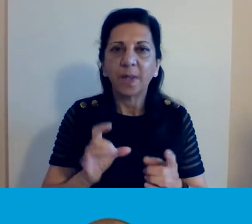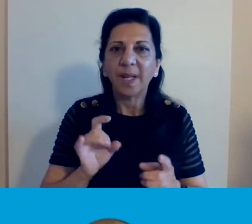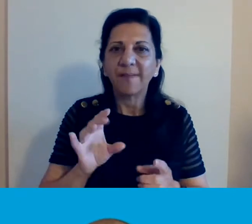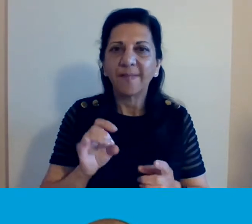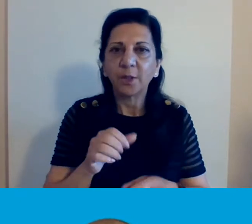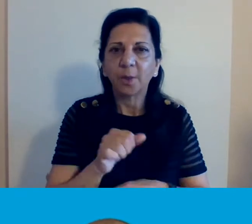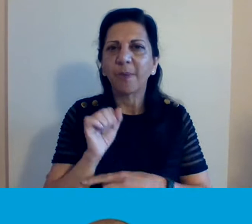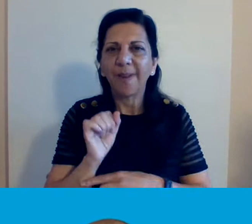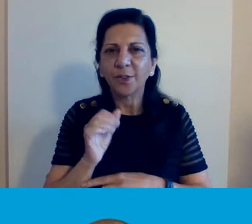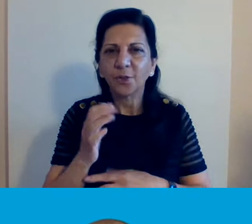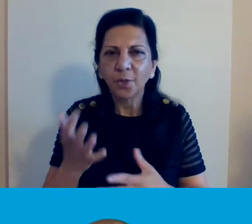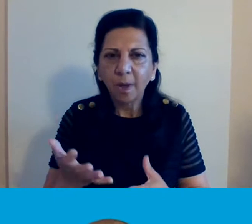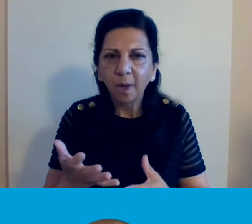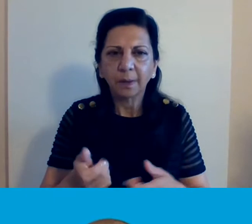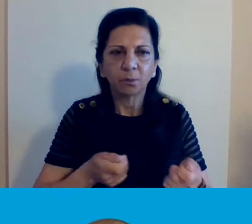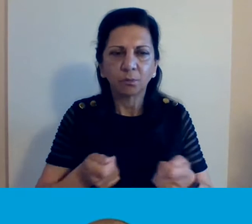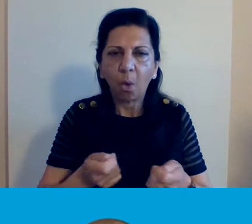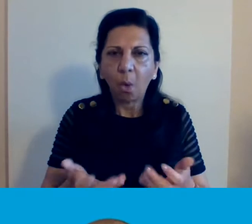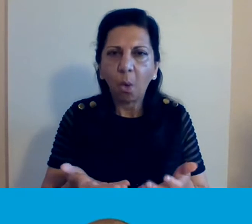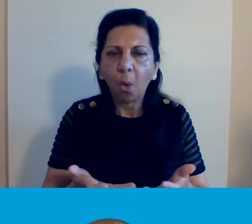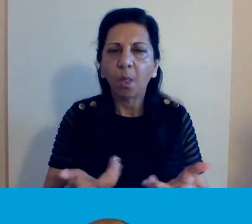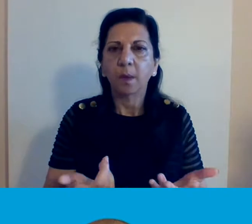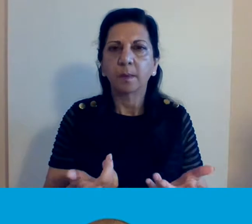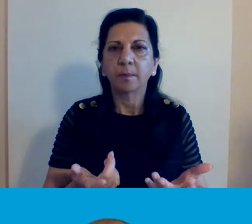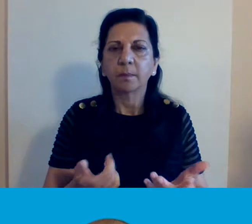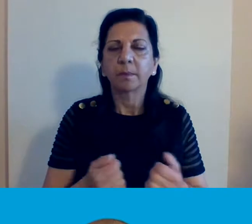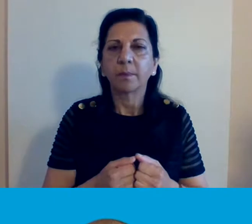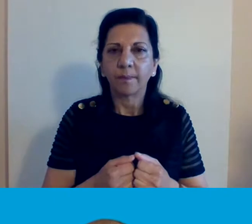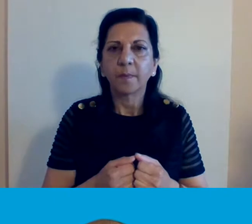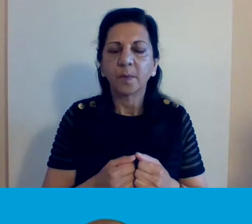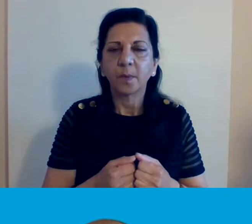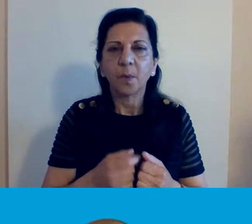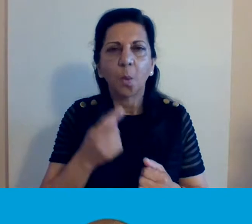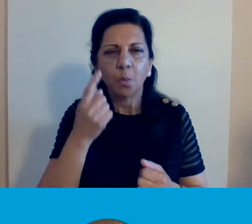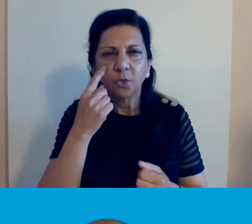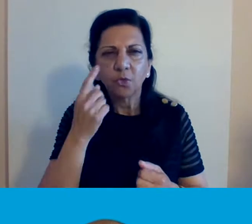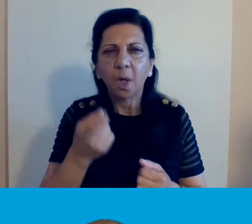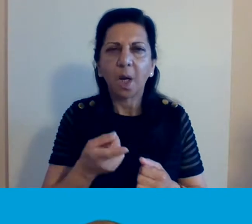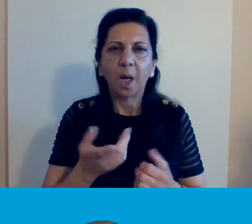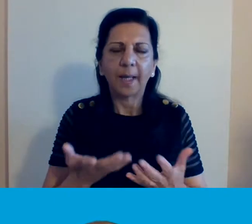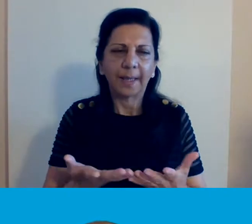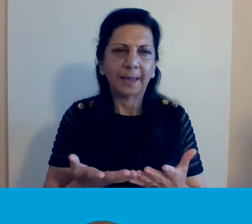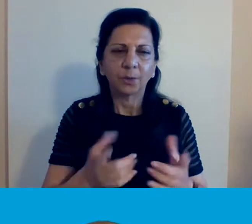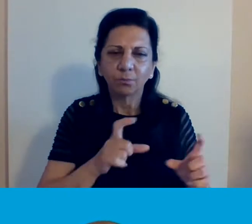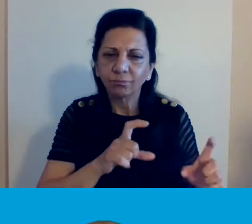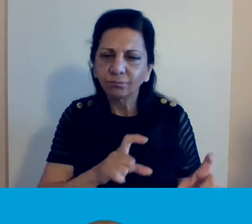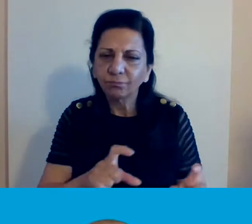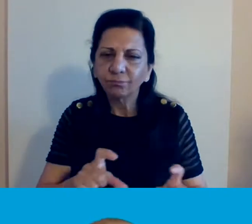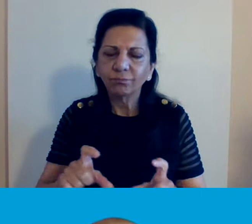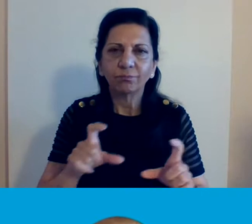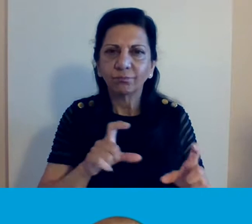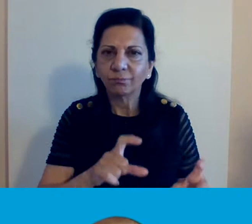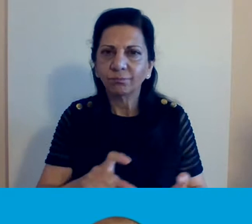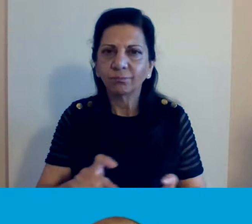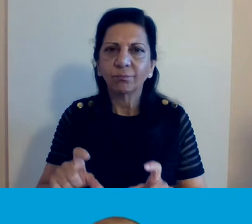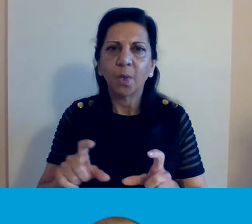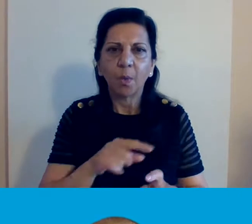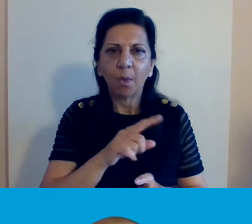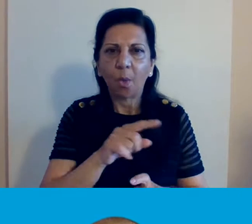control all go through that. So those are three areas that we try to ensure consistency. We also